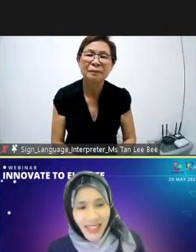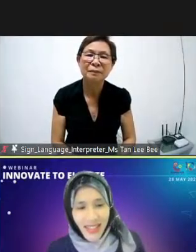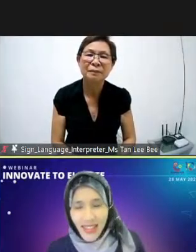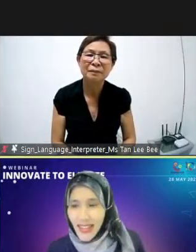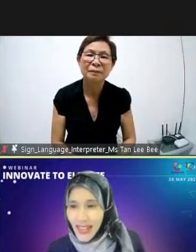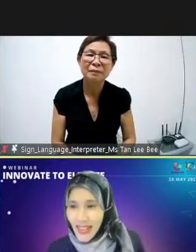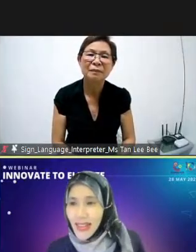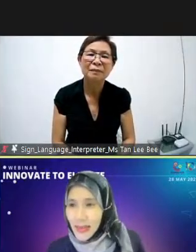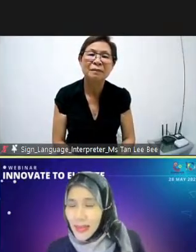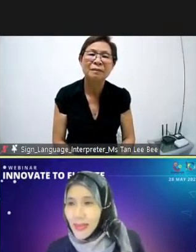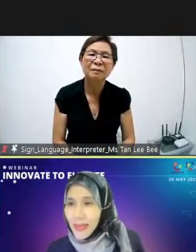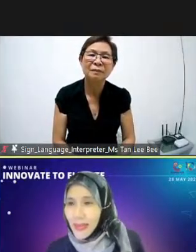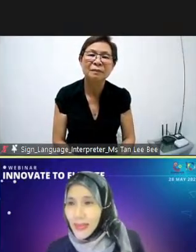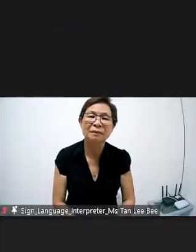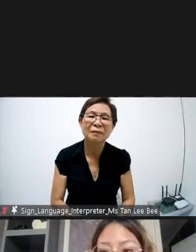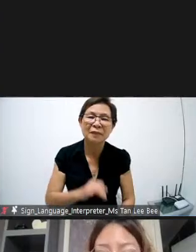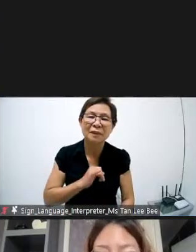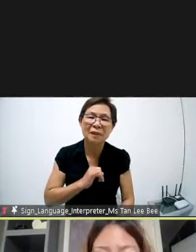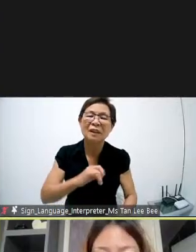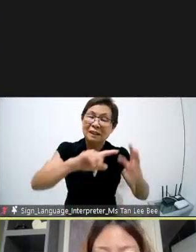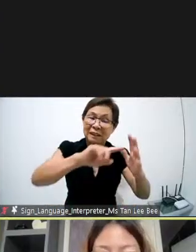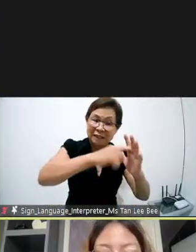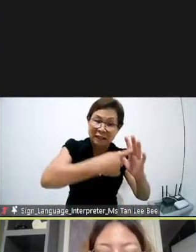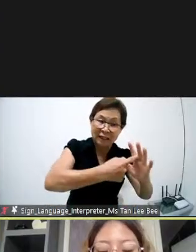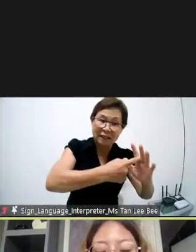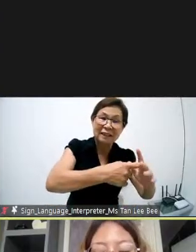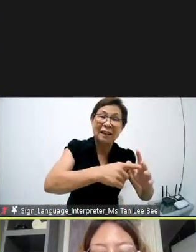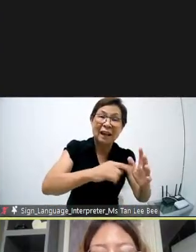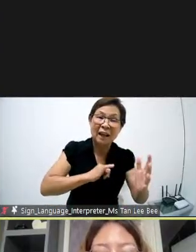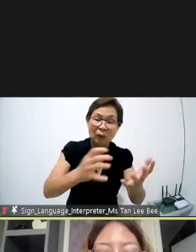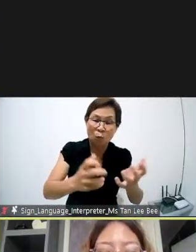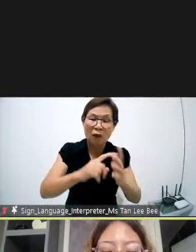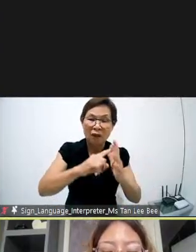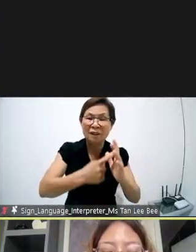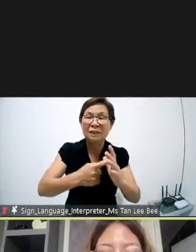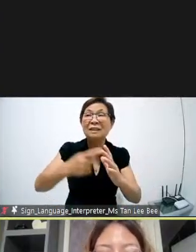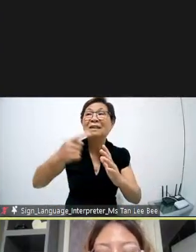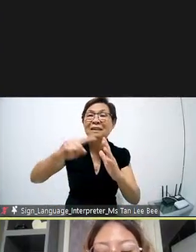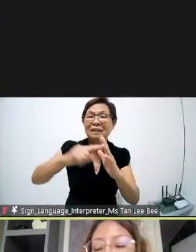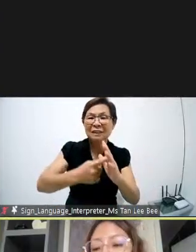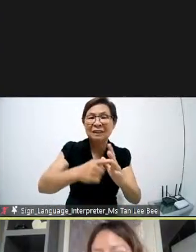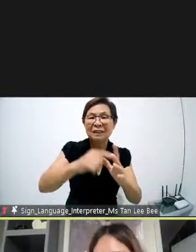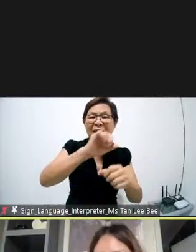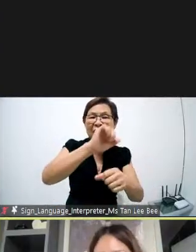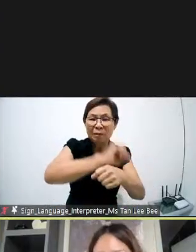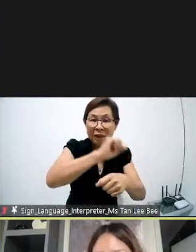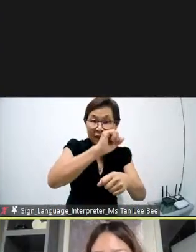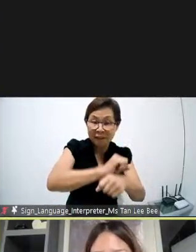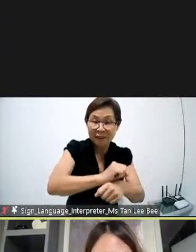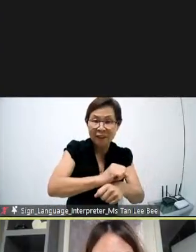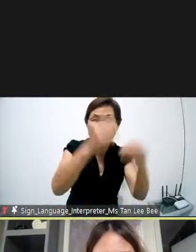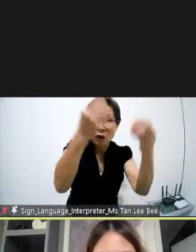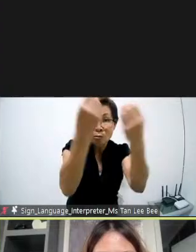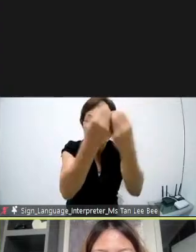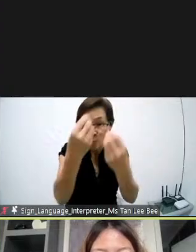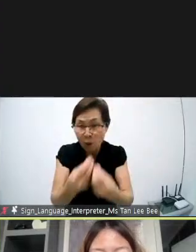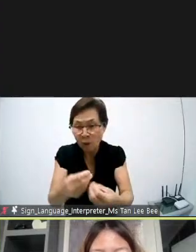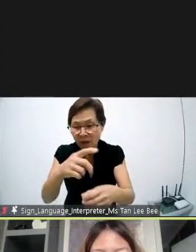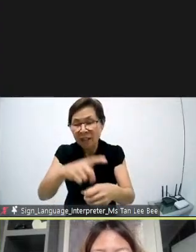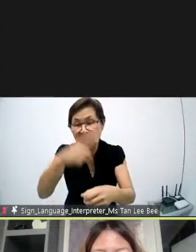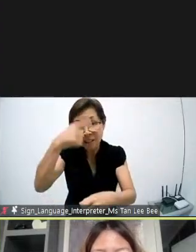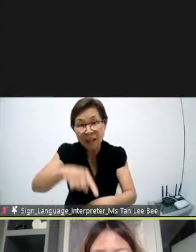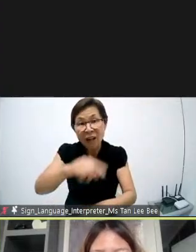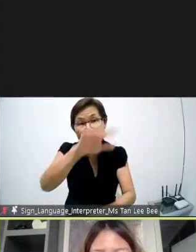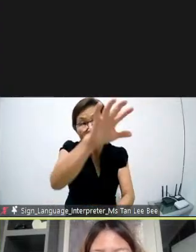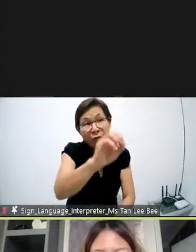For this part, I would like to start this session with the employment statistic in Thailand.